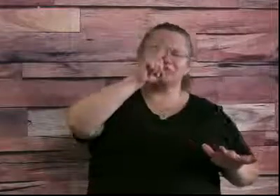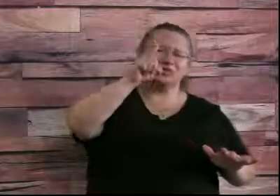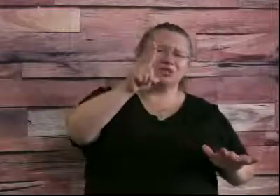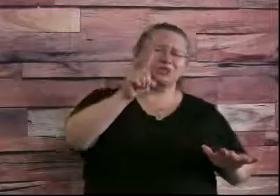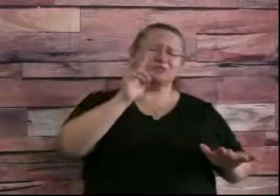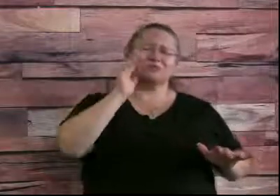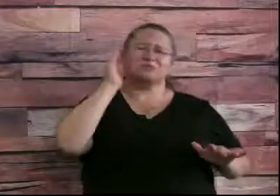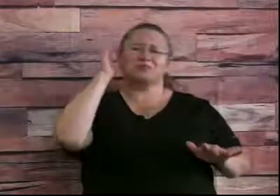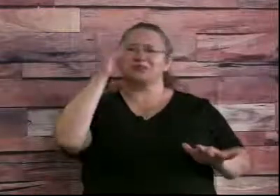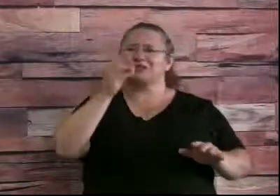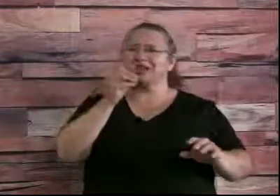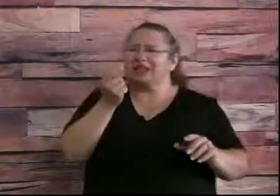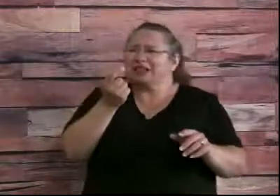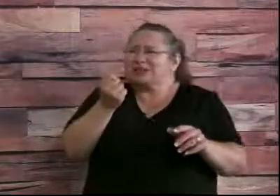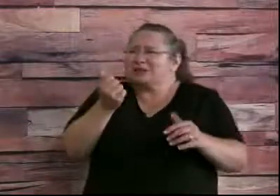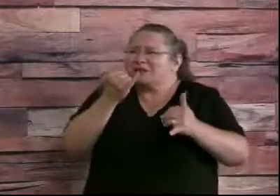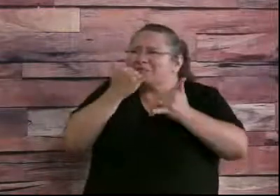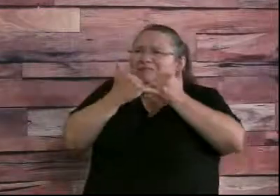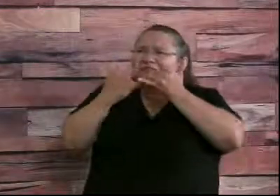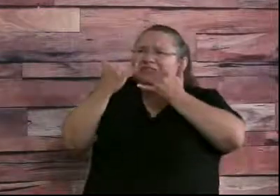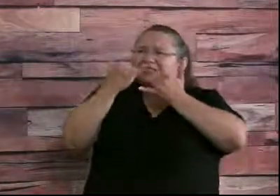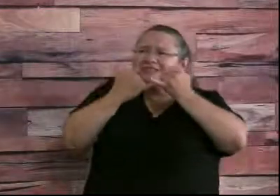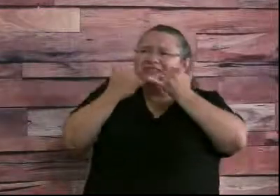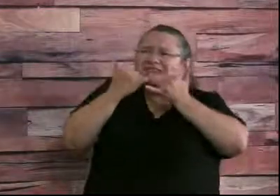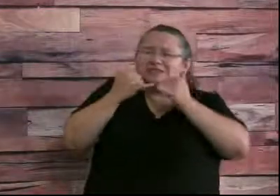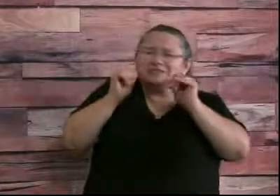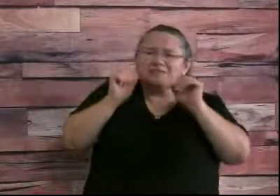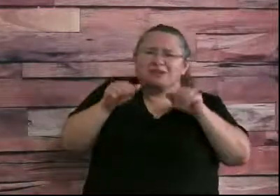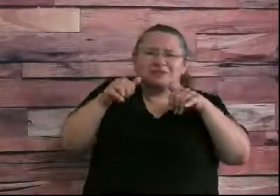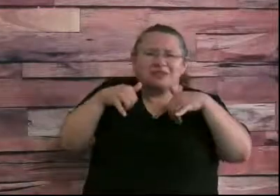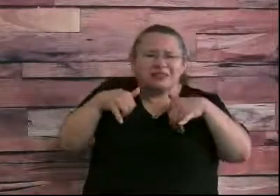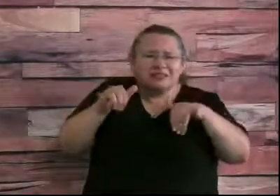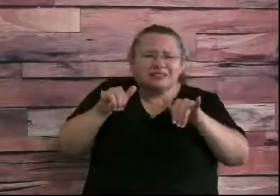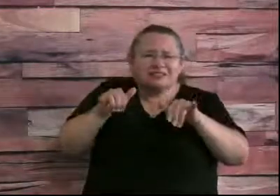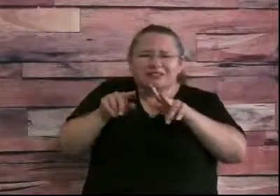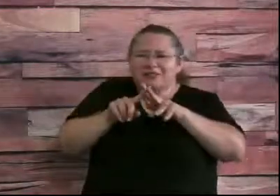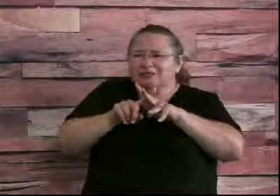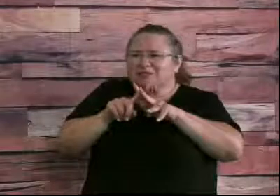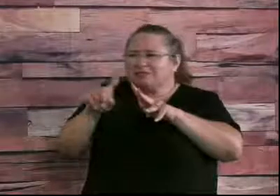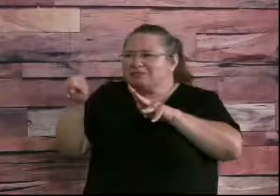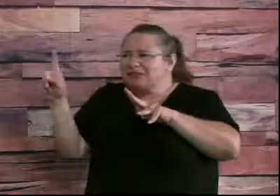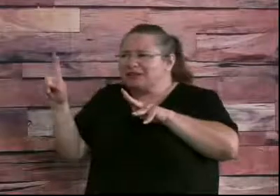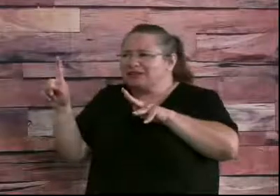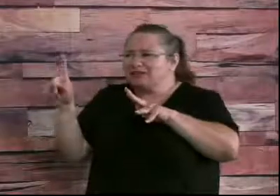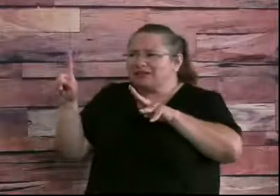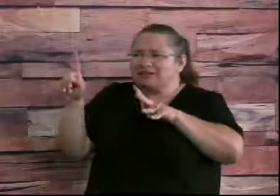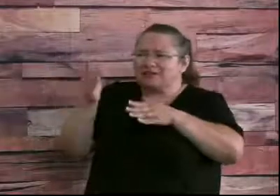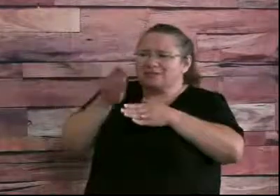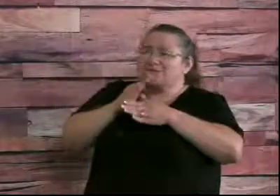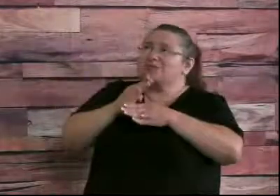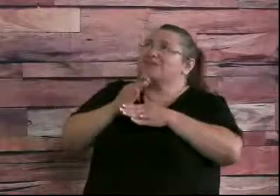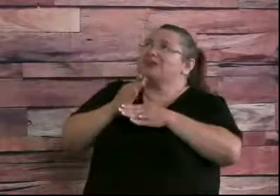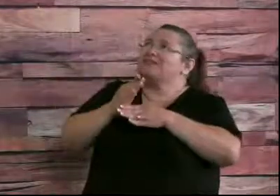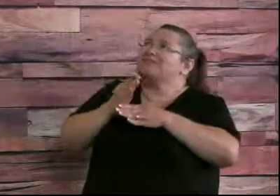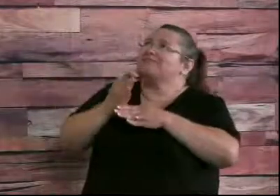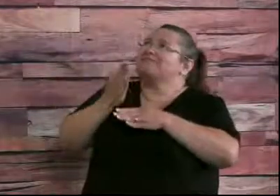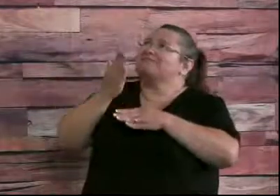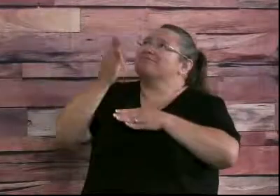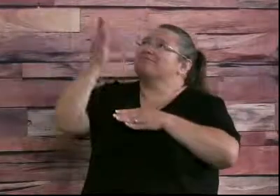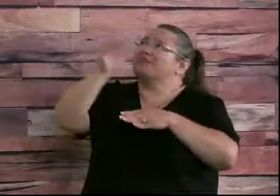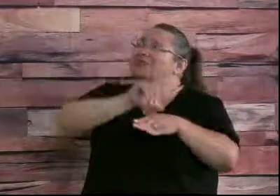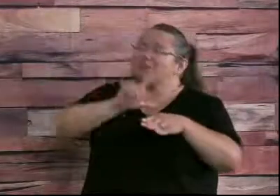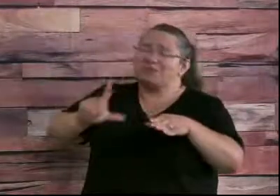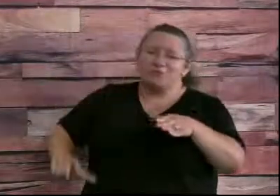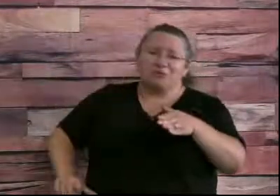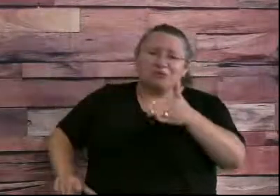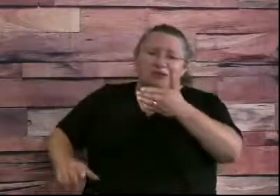little mistakes as possible, and we could do everything right. And they could still walk away from the faith because that's between them and the Lord.